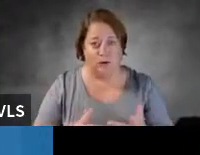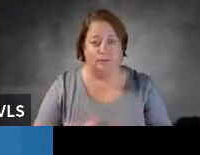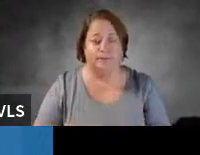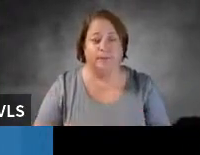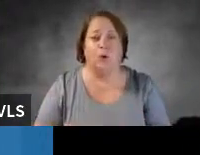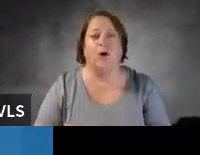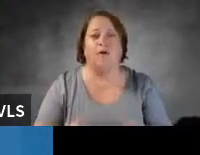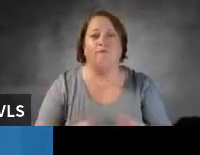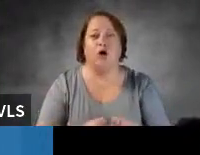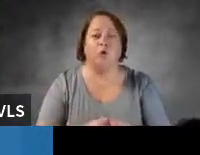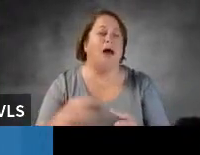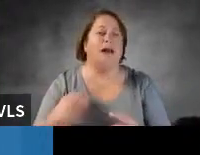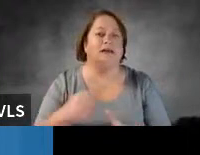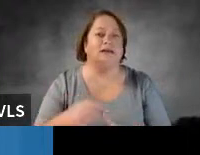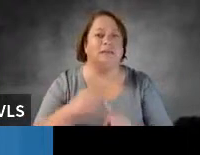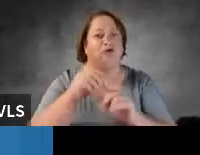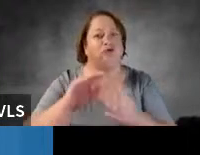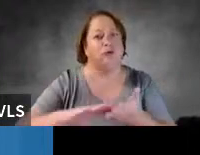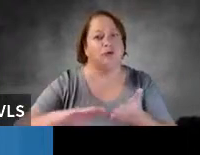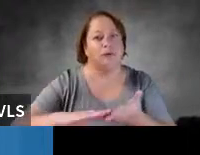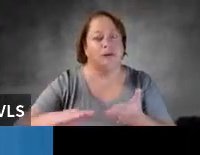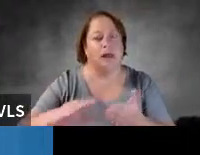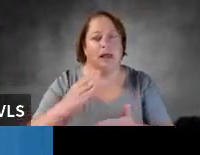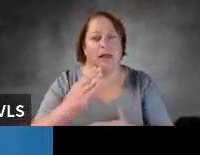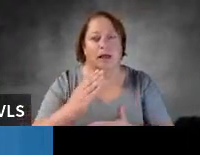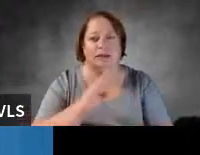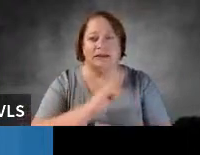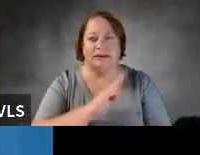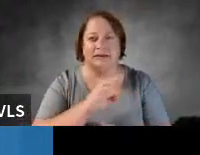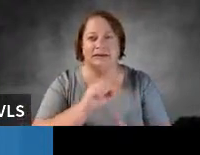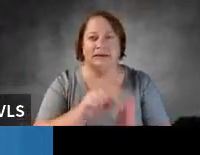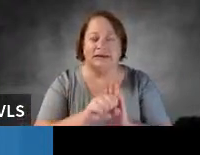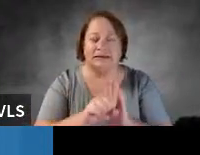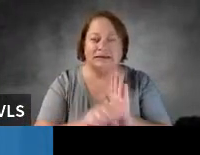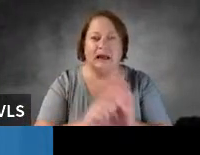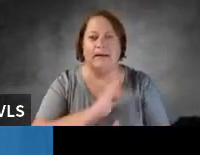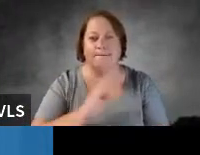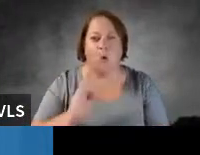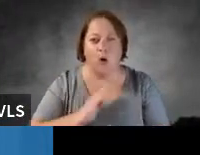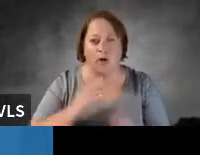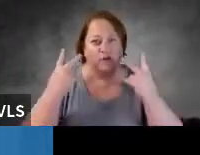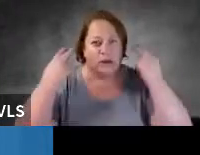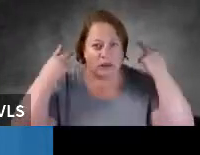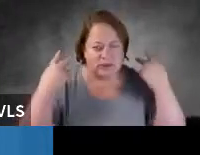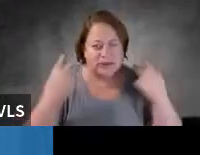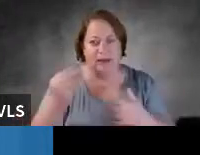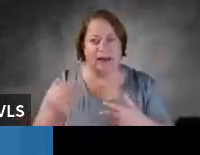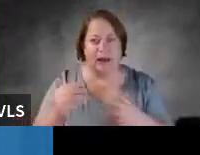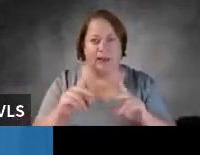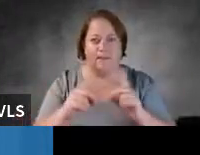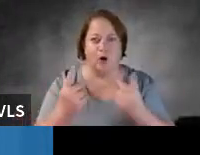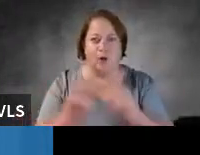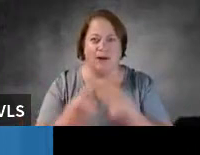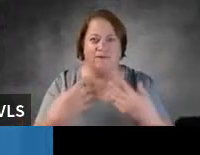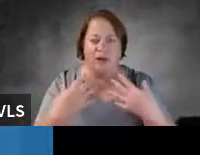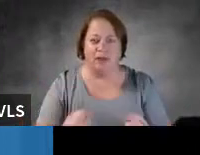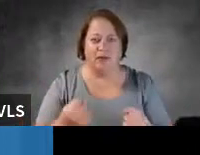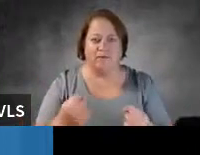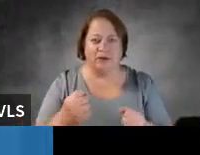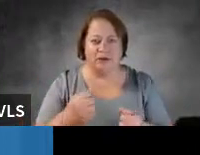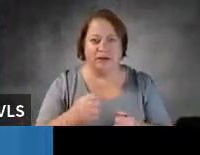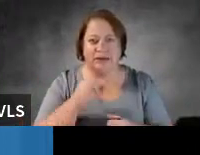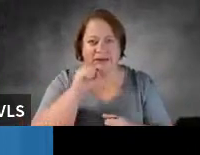gotten special dispensation from a couple groups like the State Board of Cosmetology and Department of Health and Senior Services to continue offering our